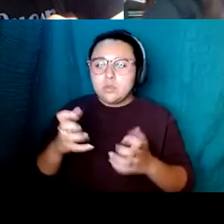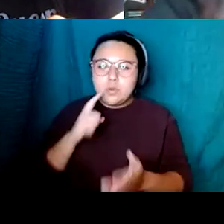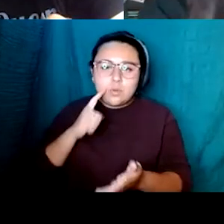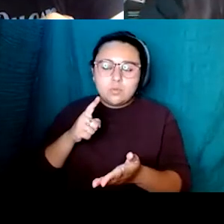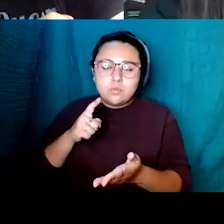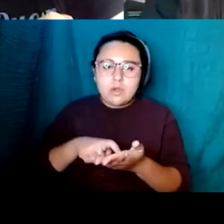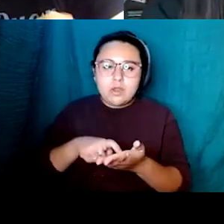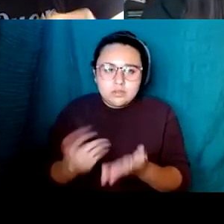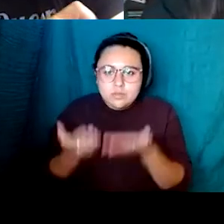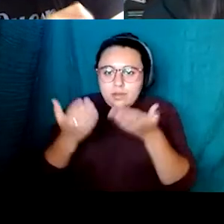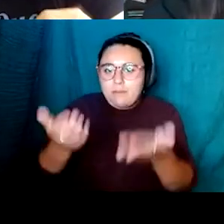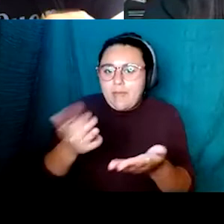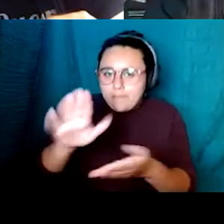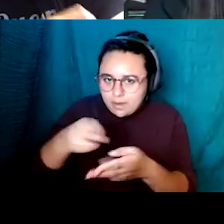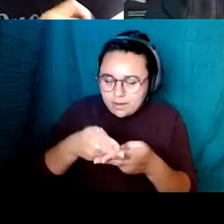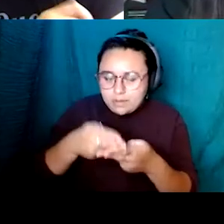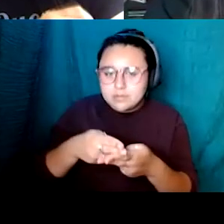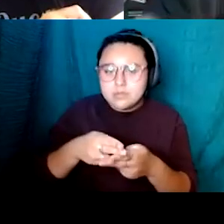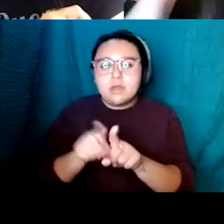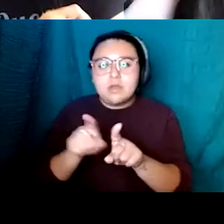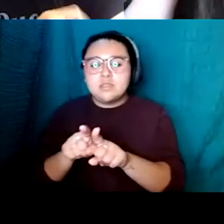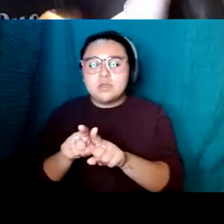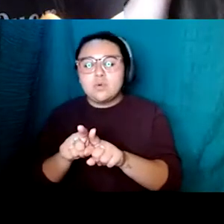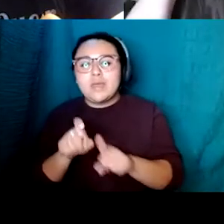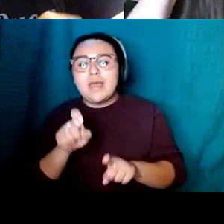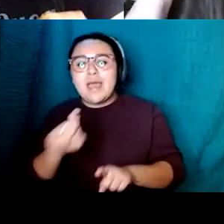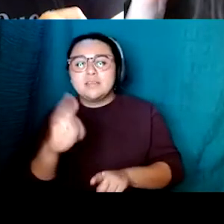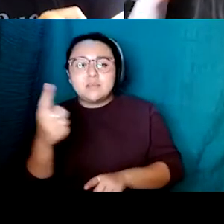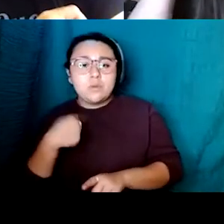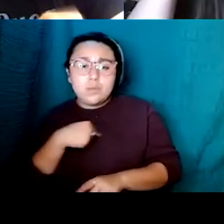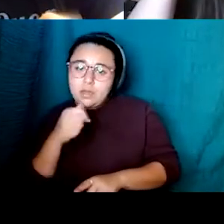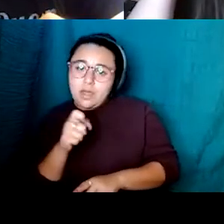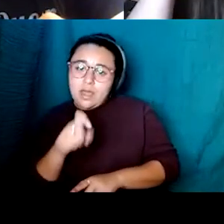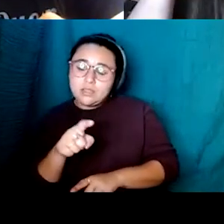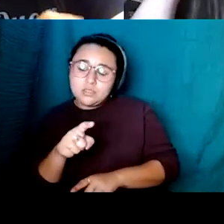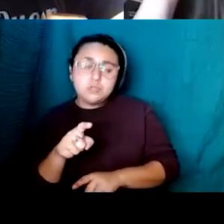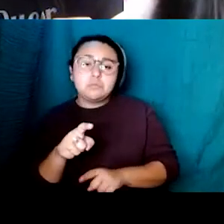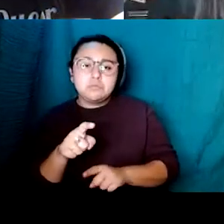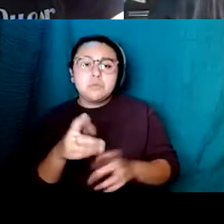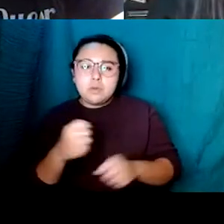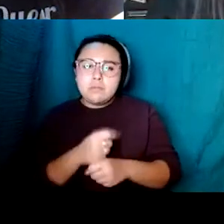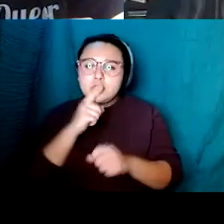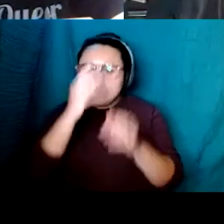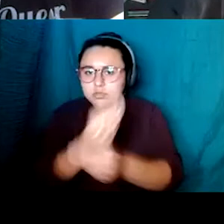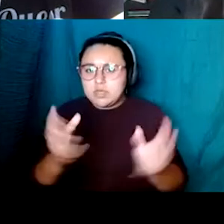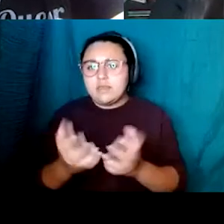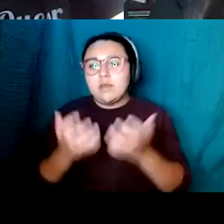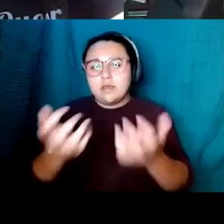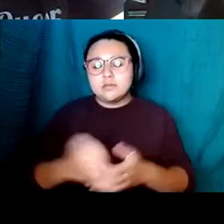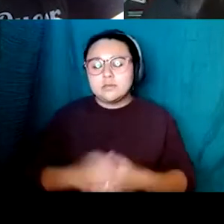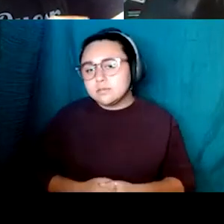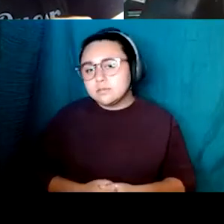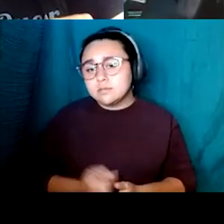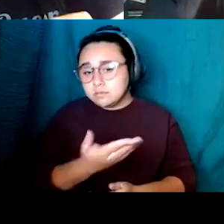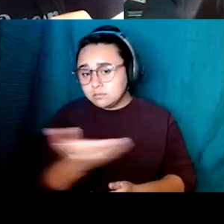recommend. And then we always end by asking if there's something we didn't ask you about that you really want to make sure that our audience knows. So if